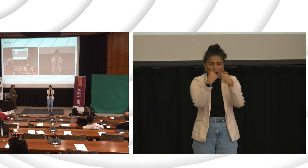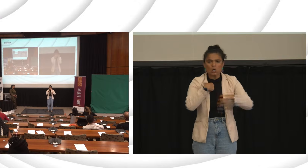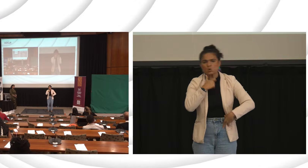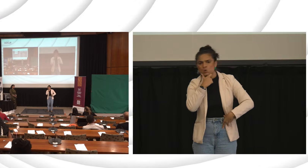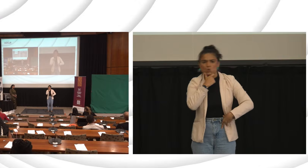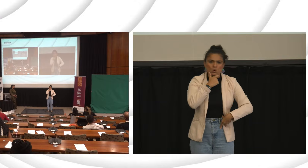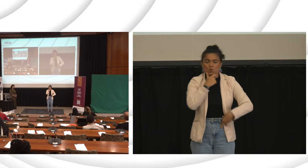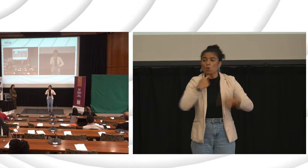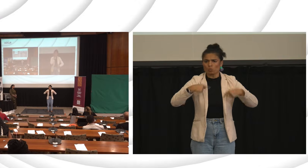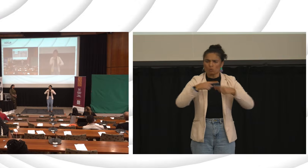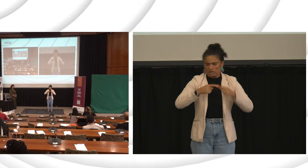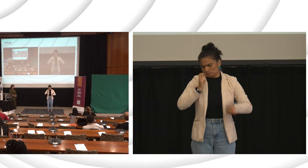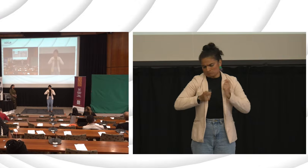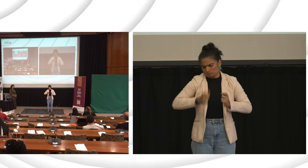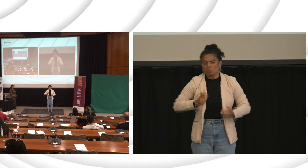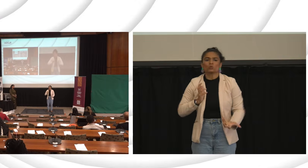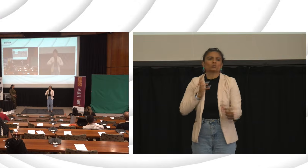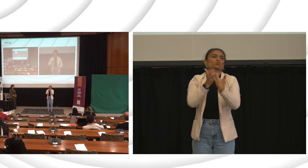needs.